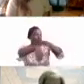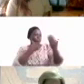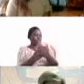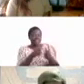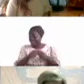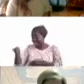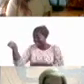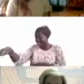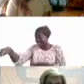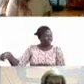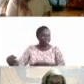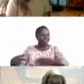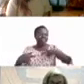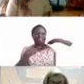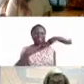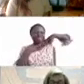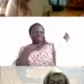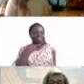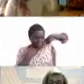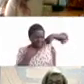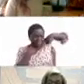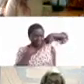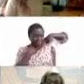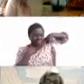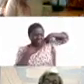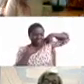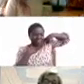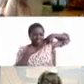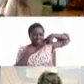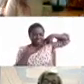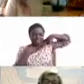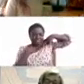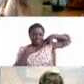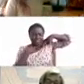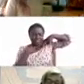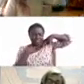to other women who don't have a disability,